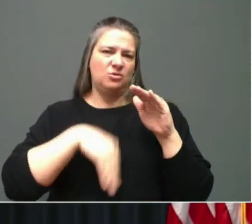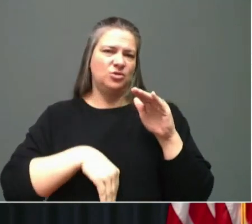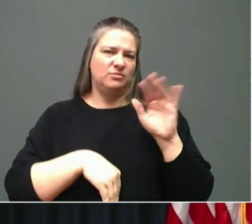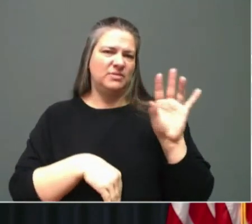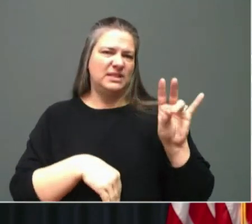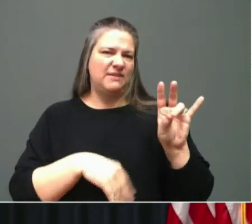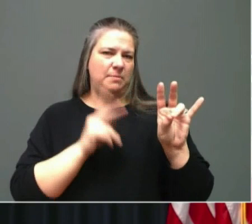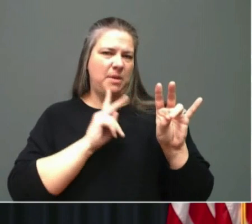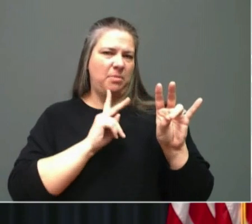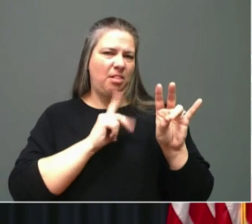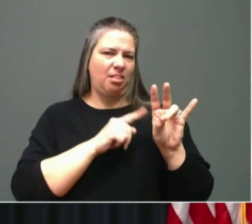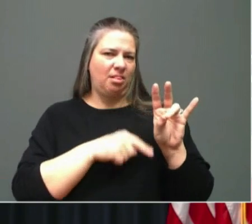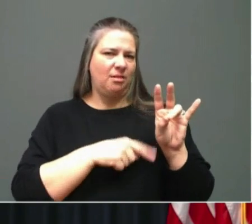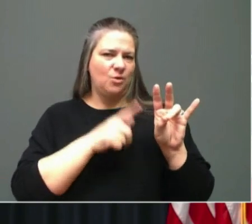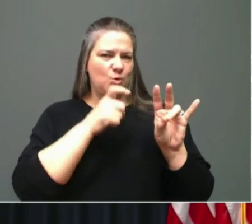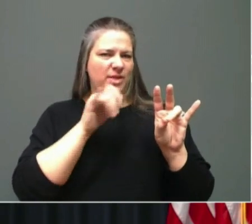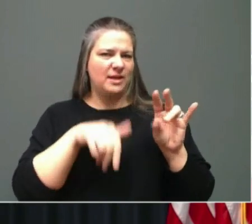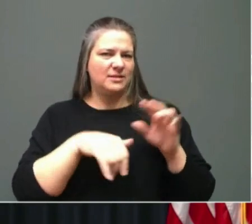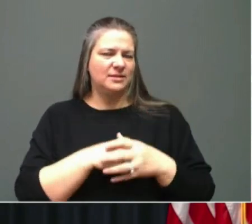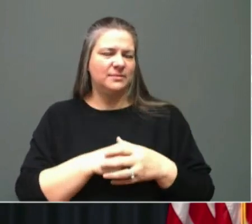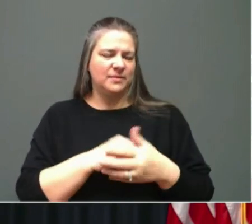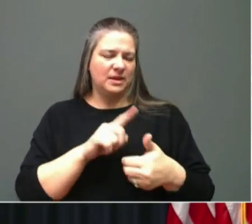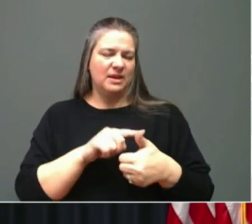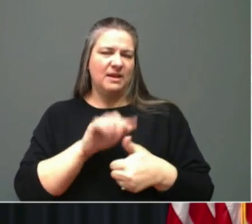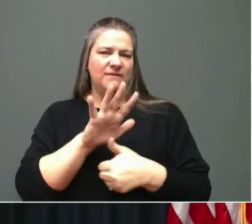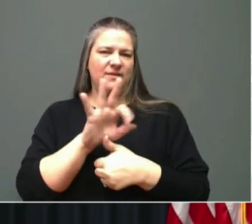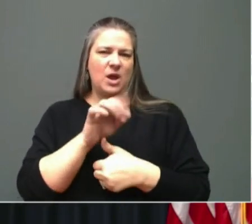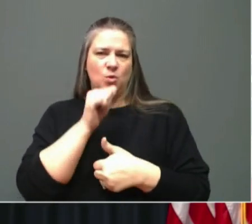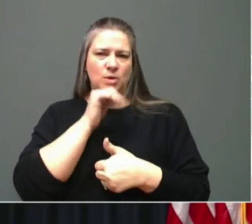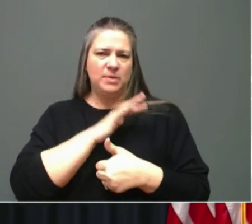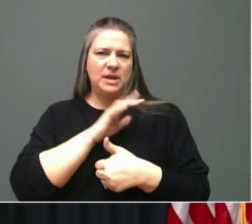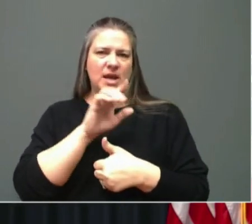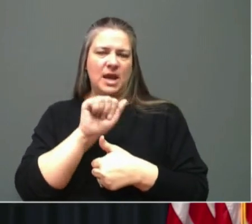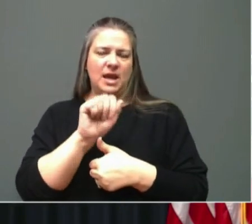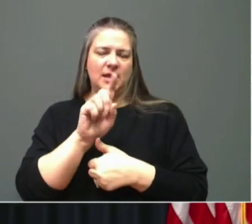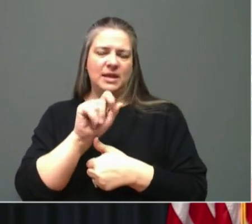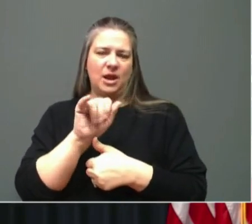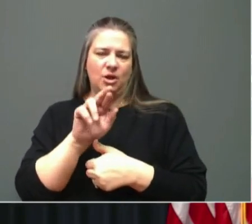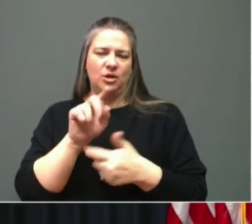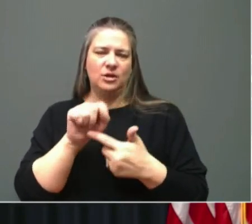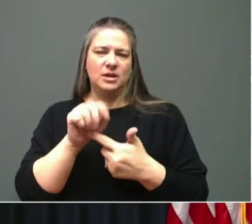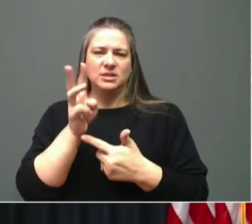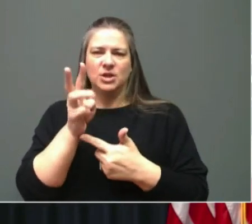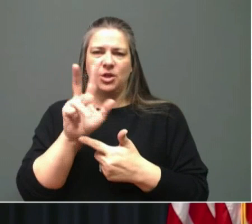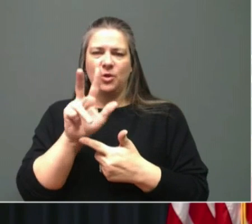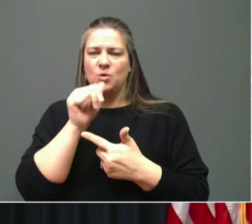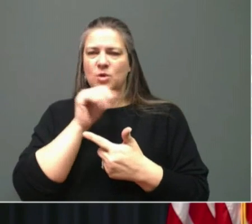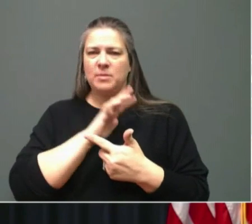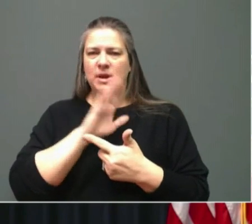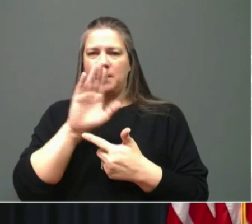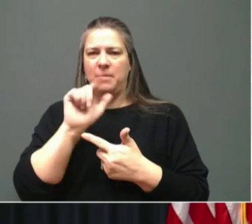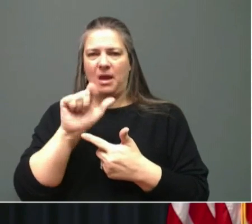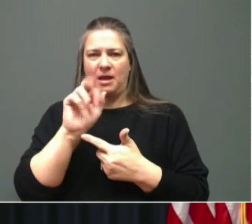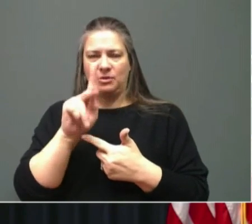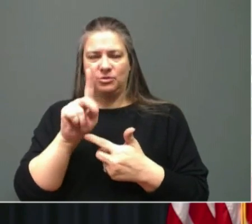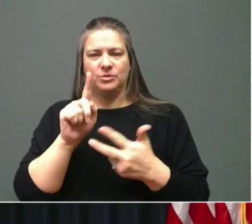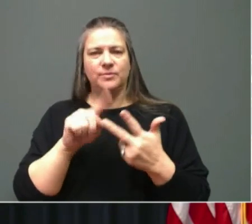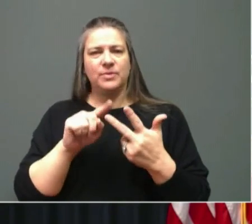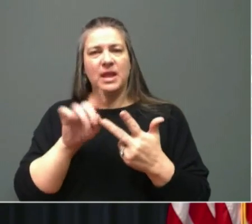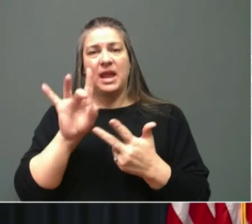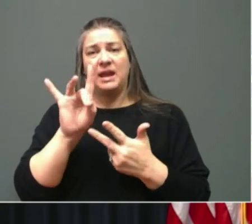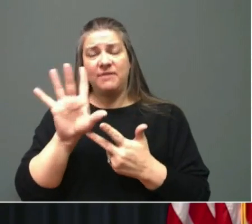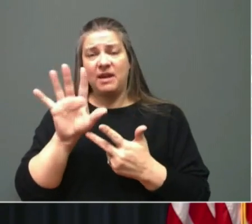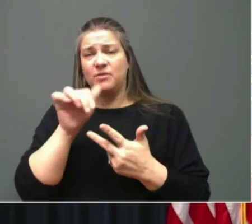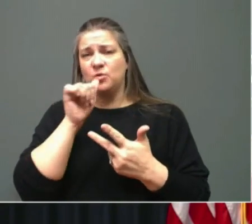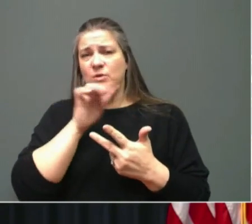So today's report includes a 59-year-old woman from Adair, a 63-year-old woman from Ballard, an 85-year-old woman